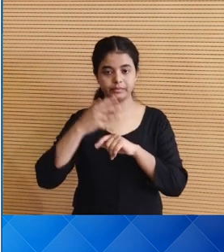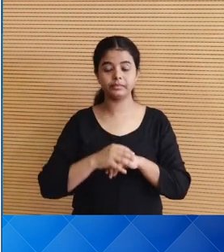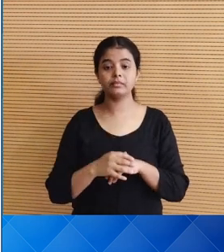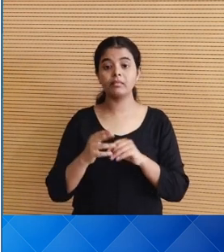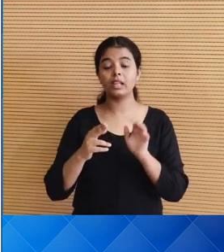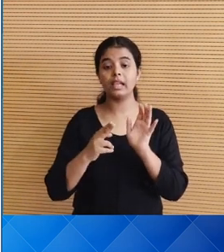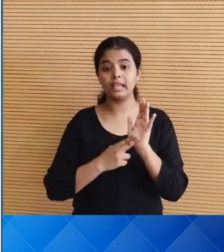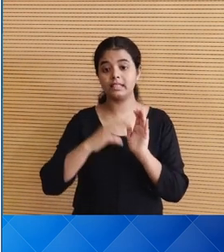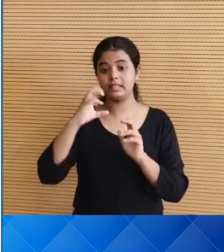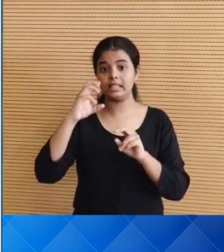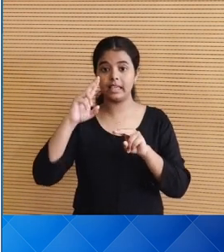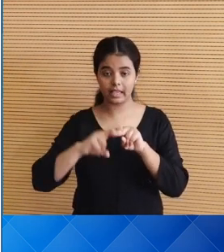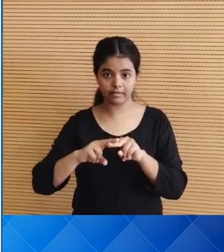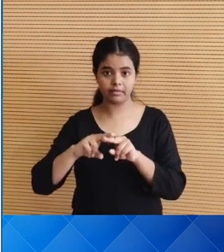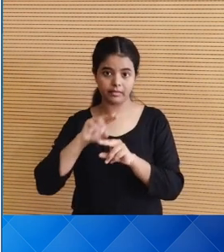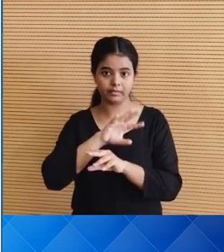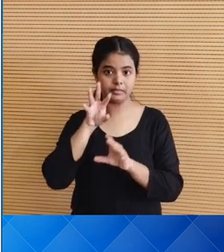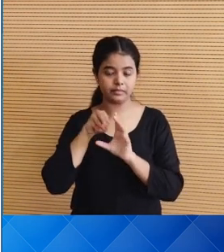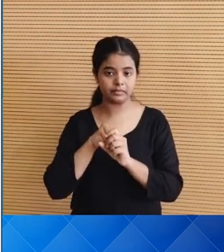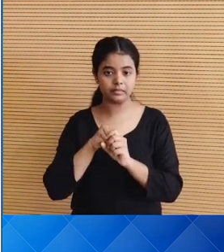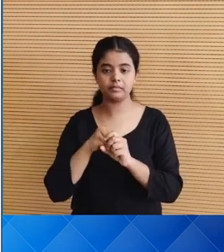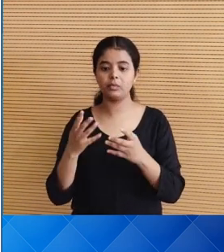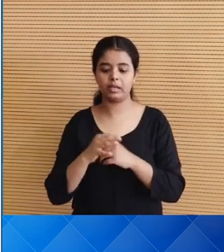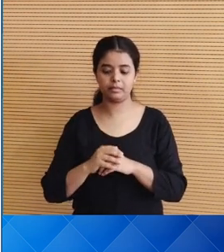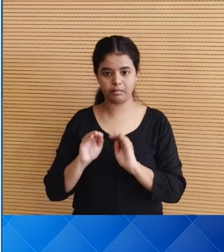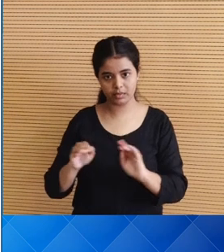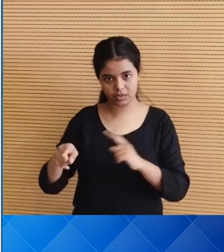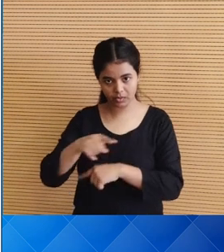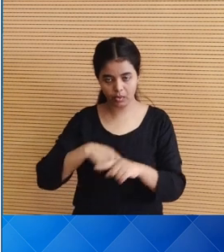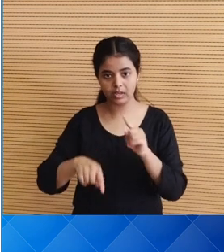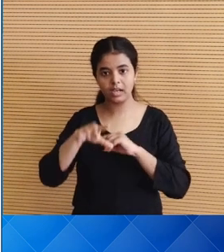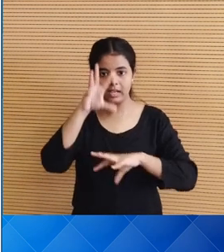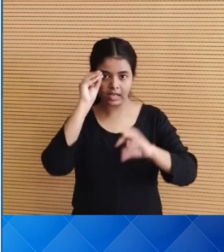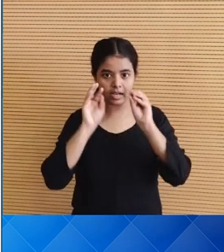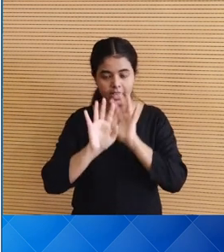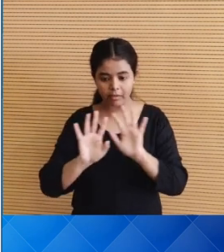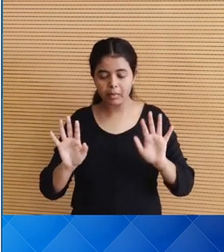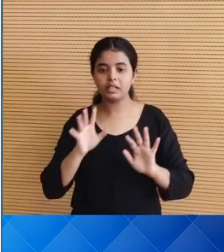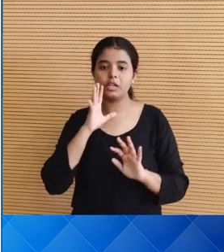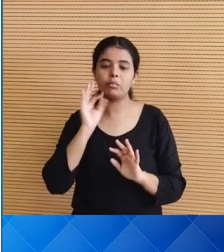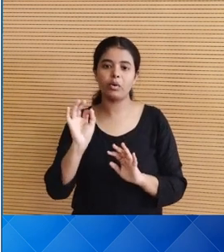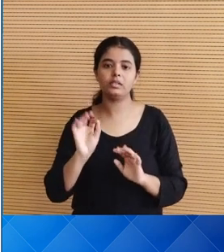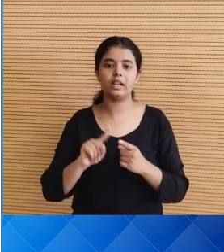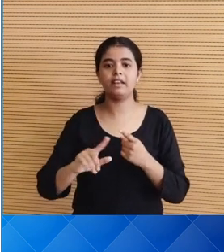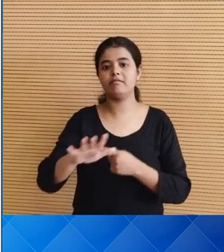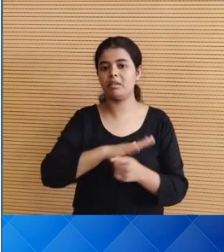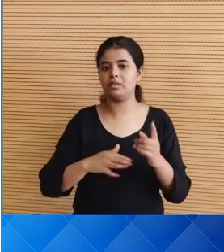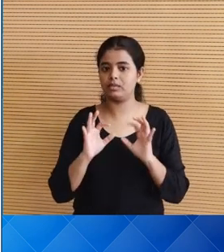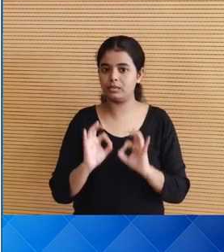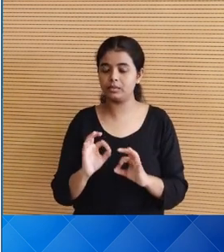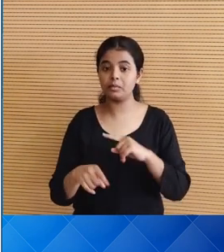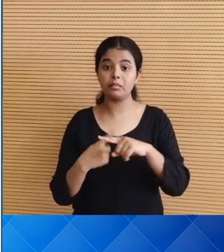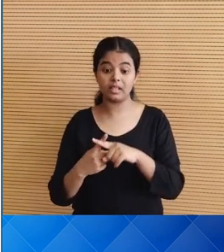is we need to ensure that the learning is happening in an appropriate environment. Second important aspect is that all teachers